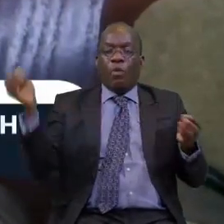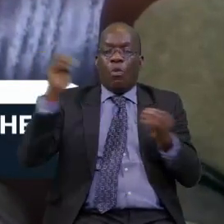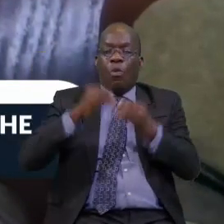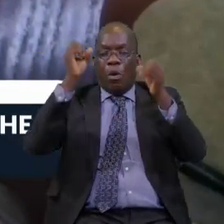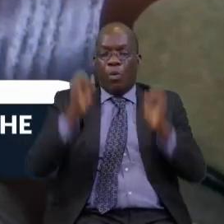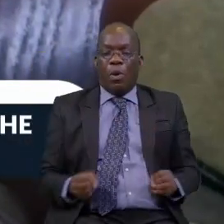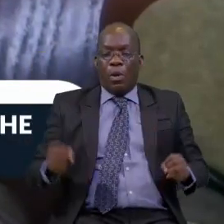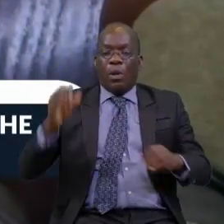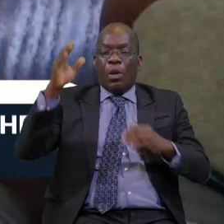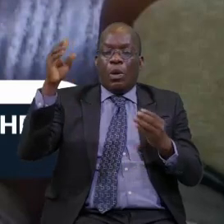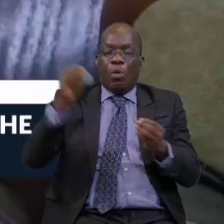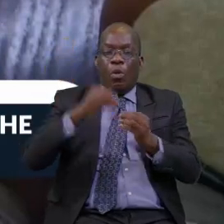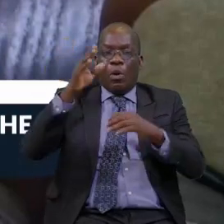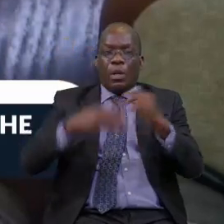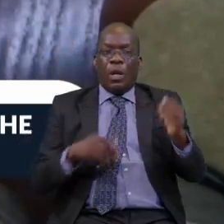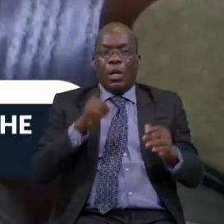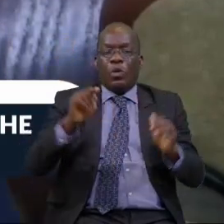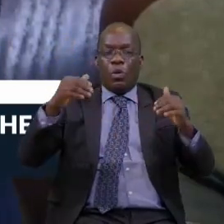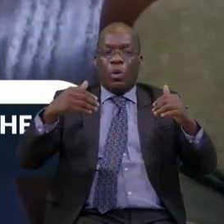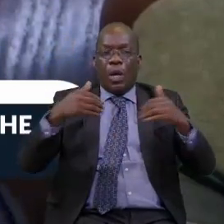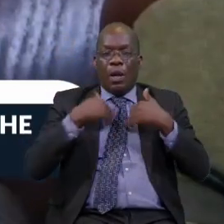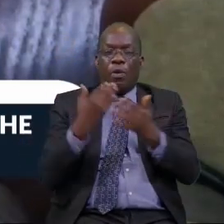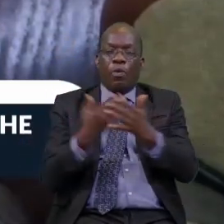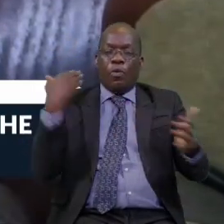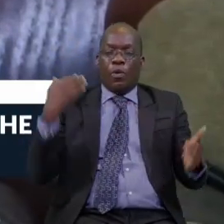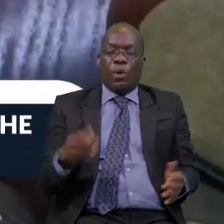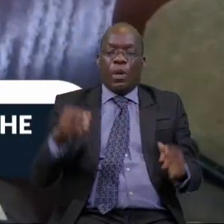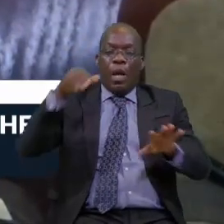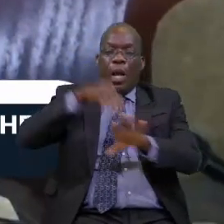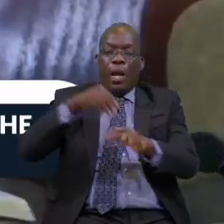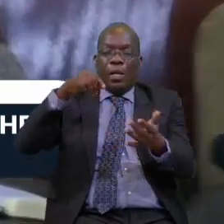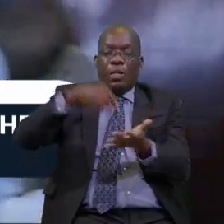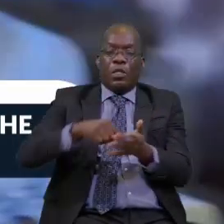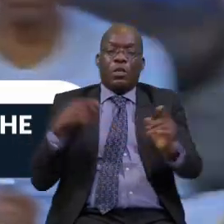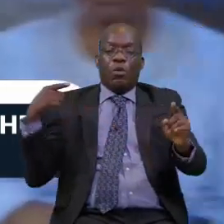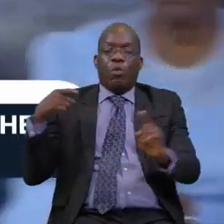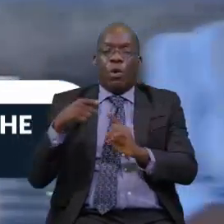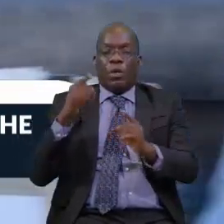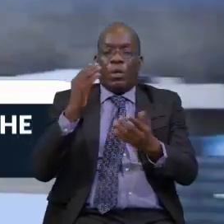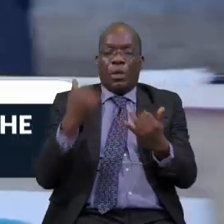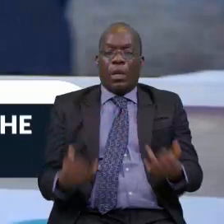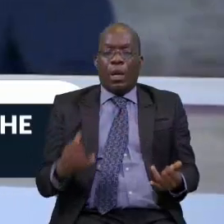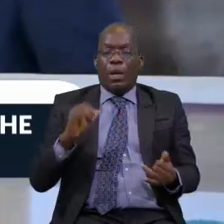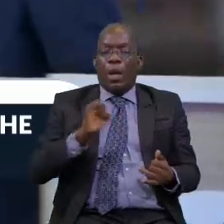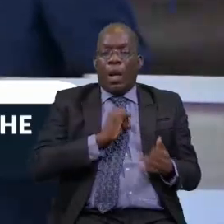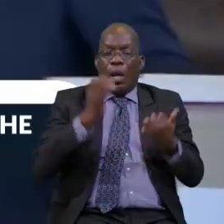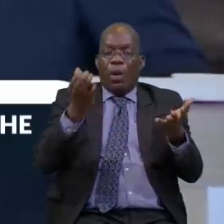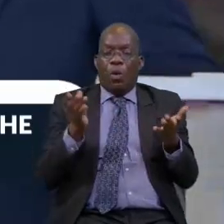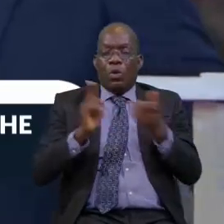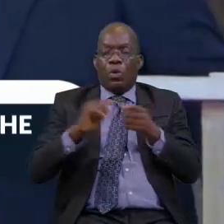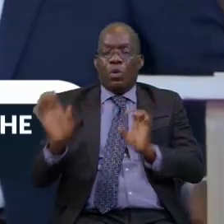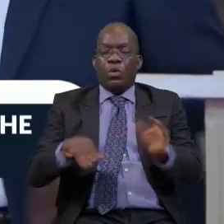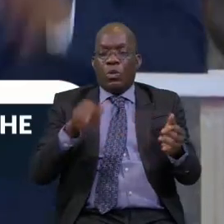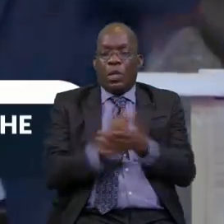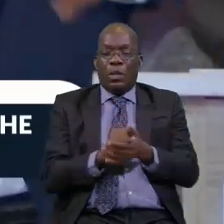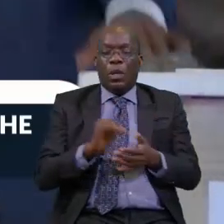ever experienced in your life. You know, at this point now, I want to do that, but I don't think I have the